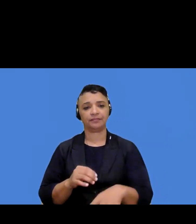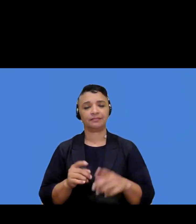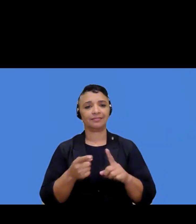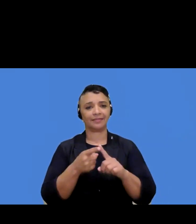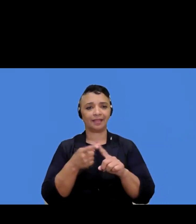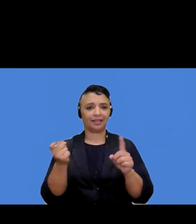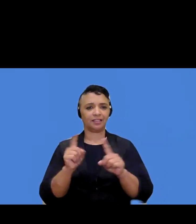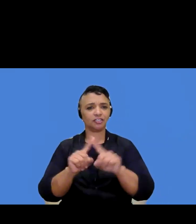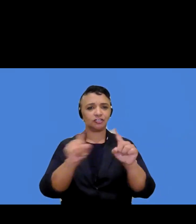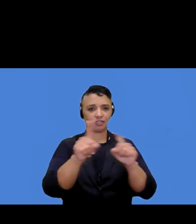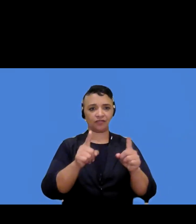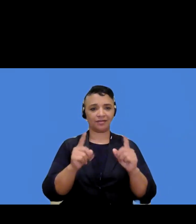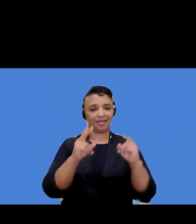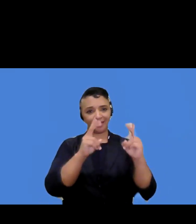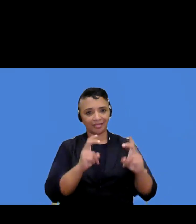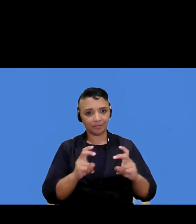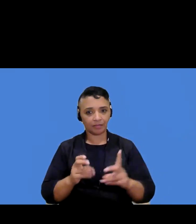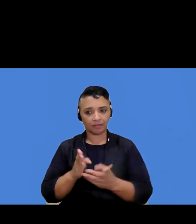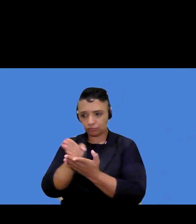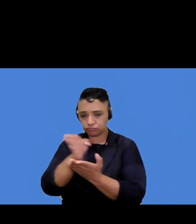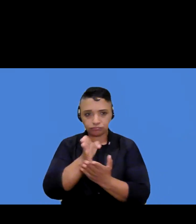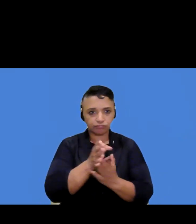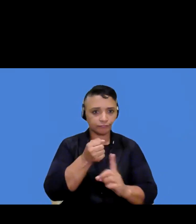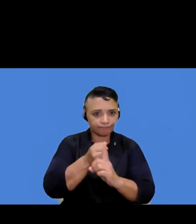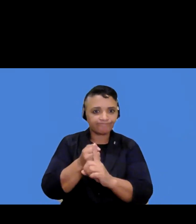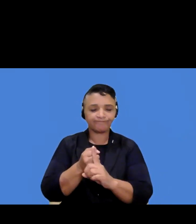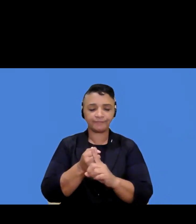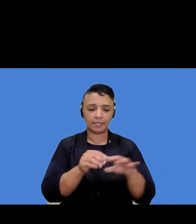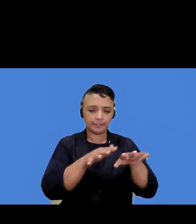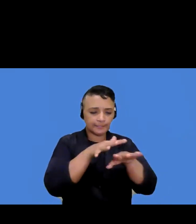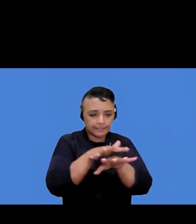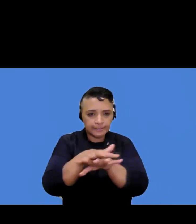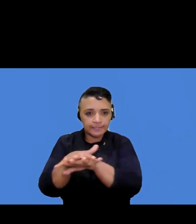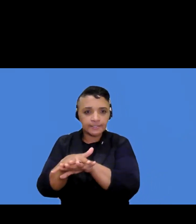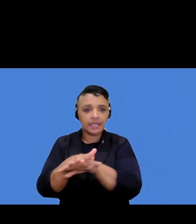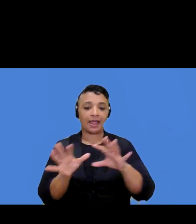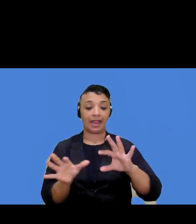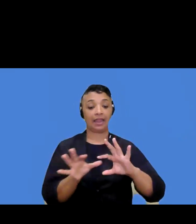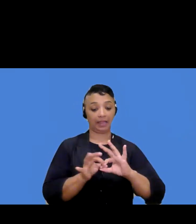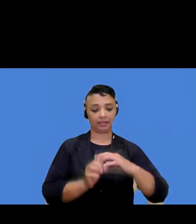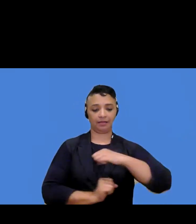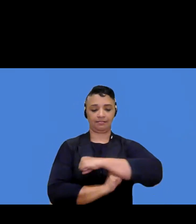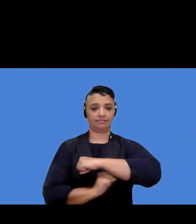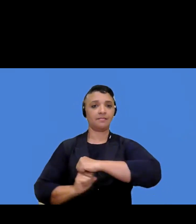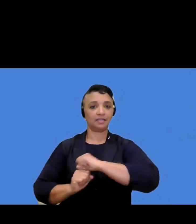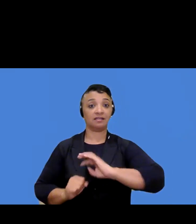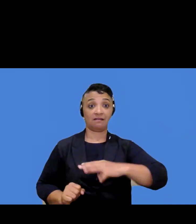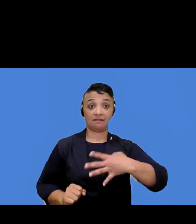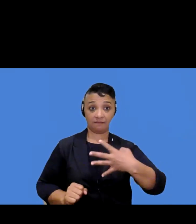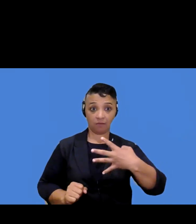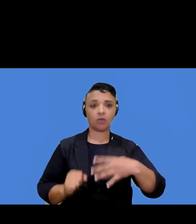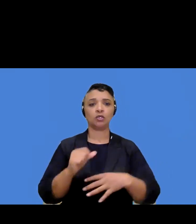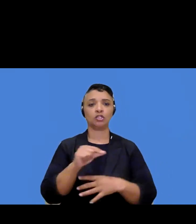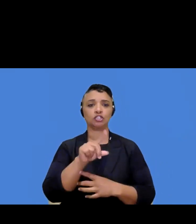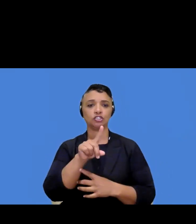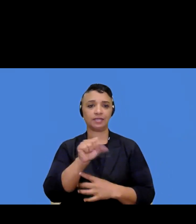thematic areas that are so closely aligned with the pillars of GDS, especially